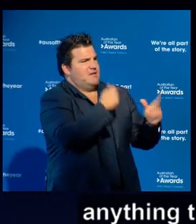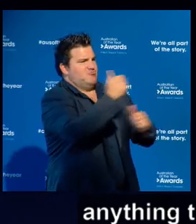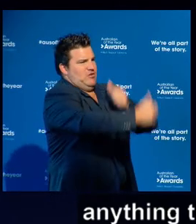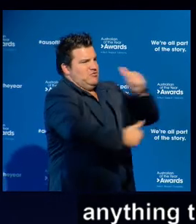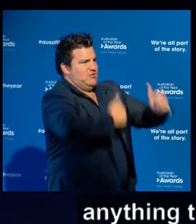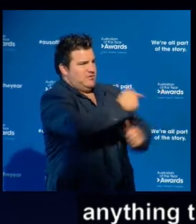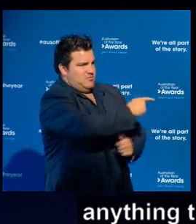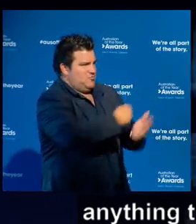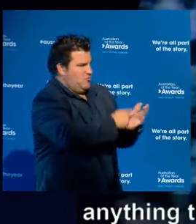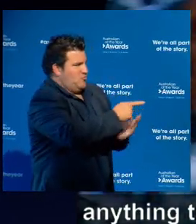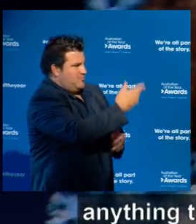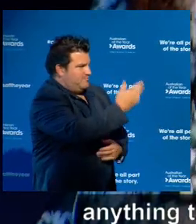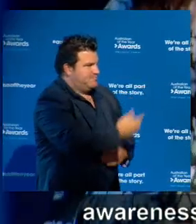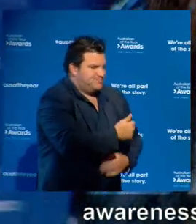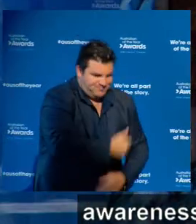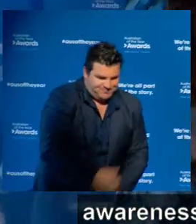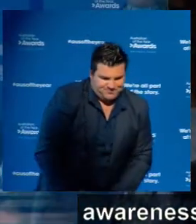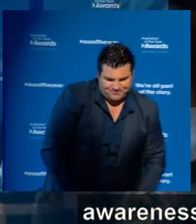Thank you.